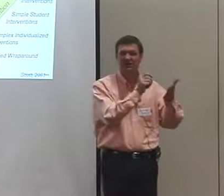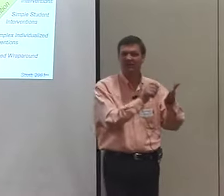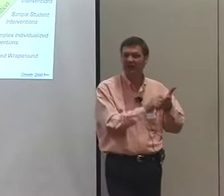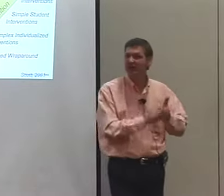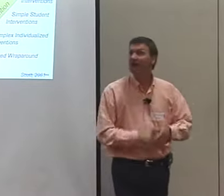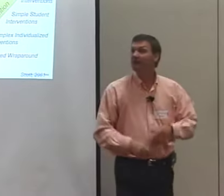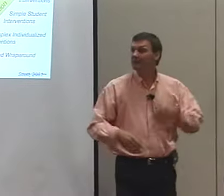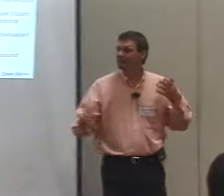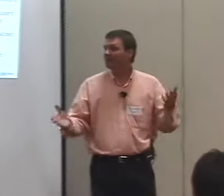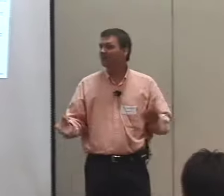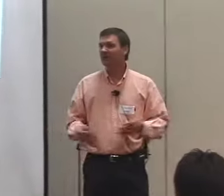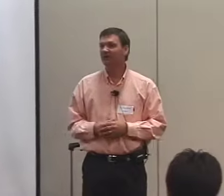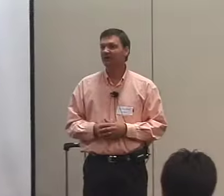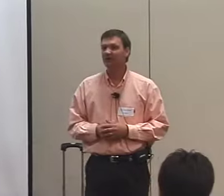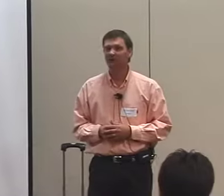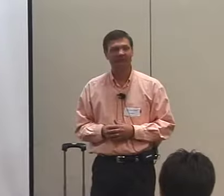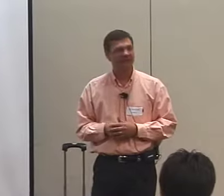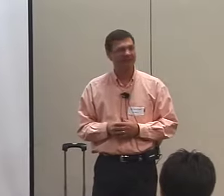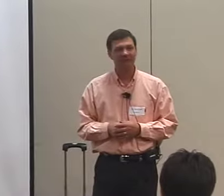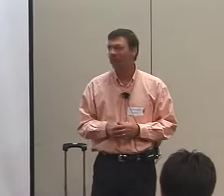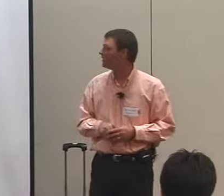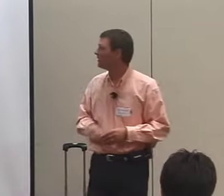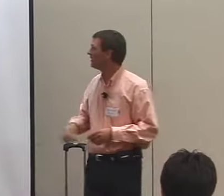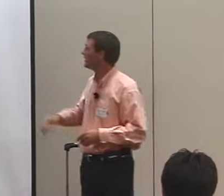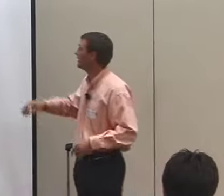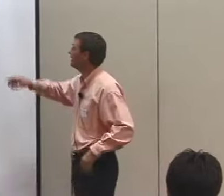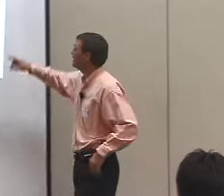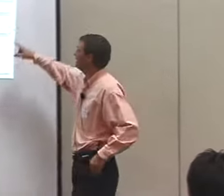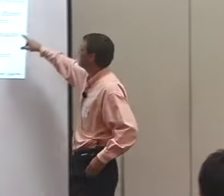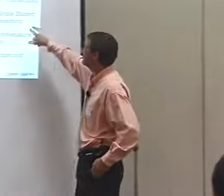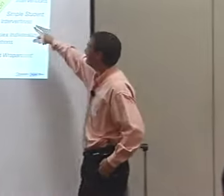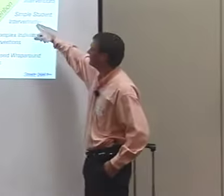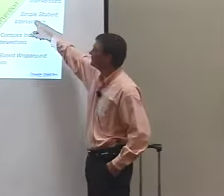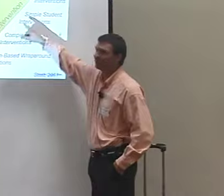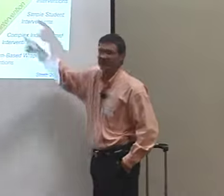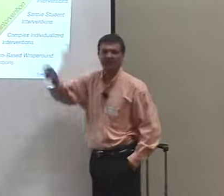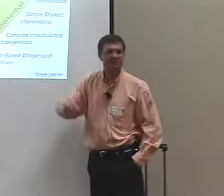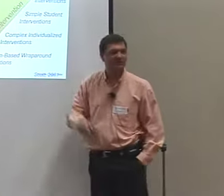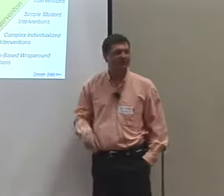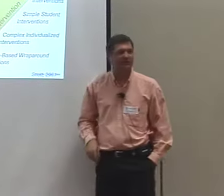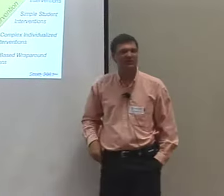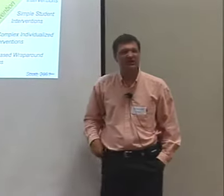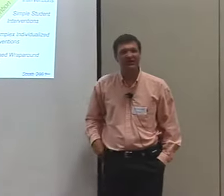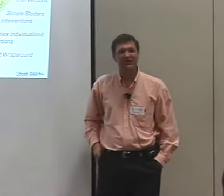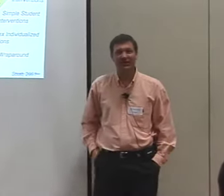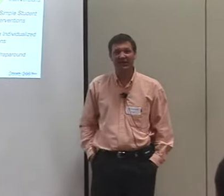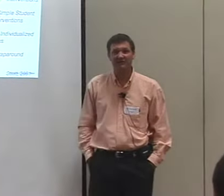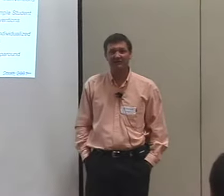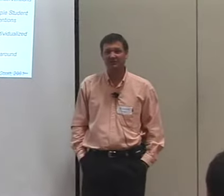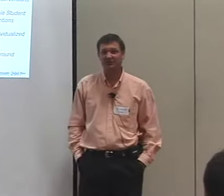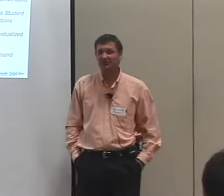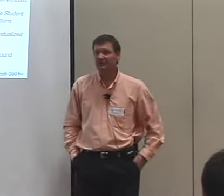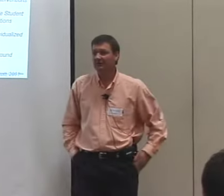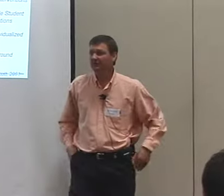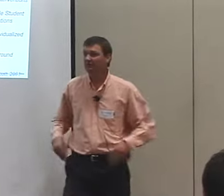she'd done. That's what we're going to do for her. Very simple. We'll call that a simple student intervention. Sometimes we call those check-in,